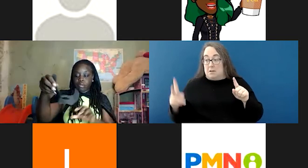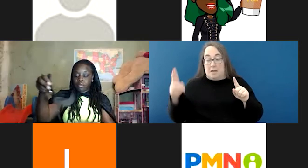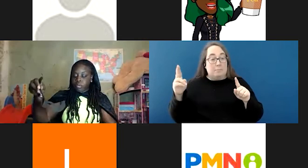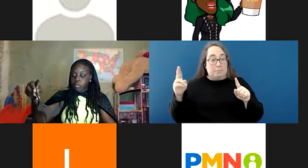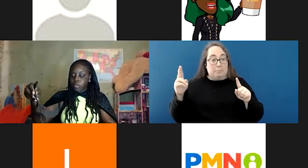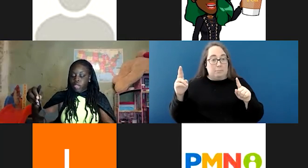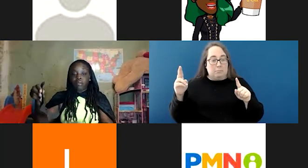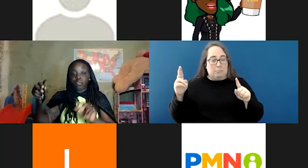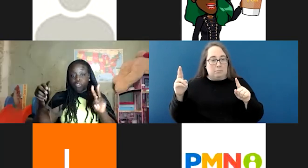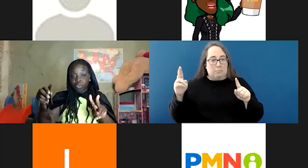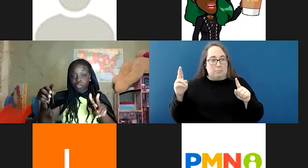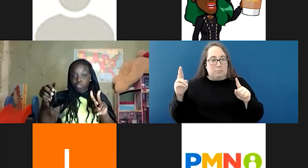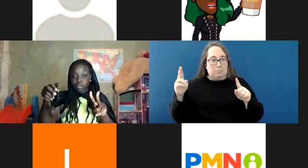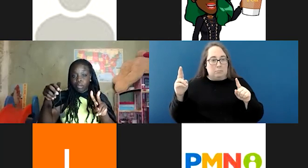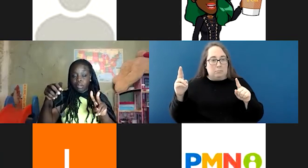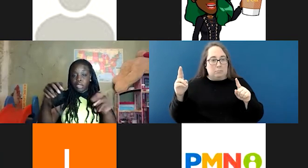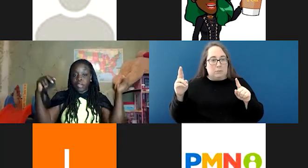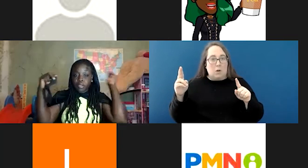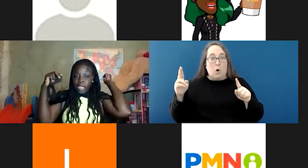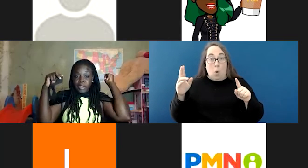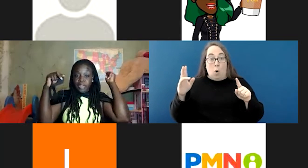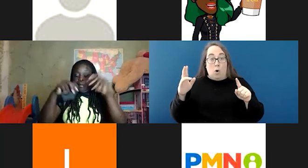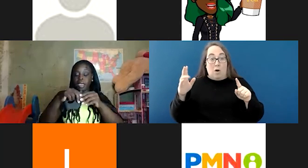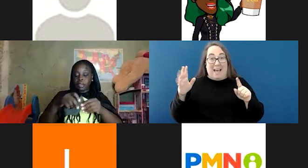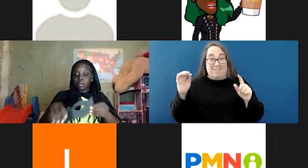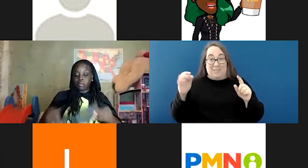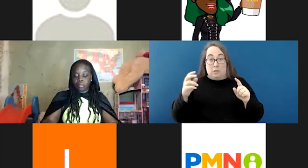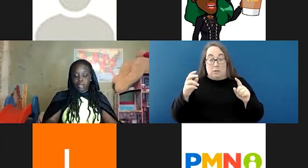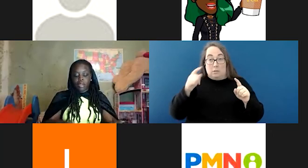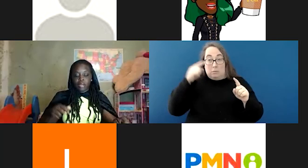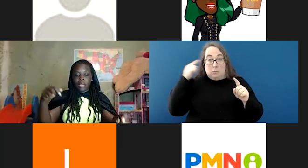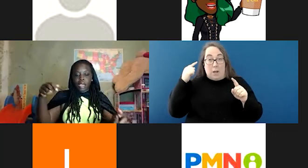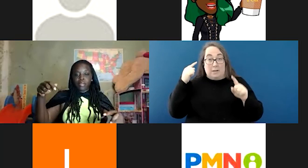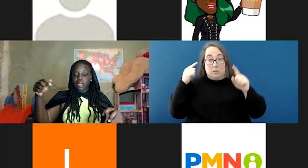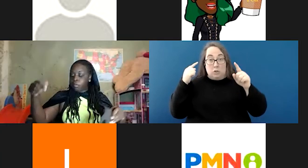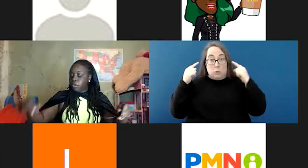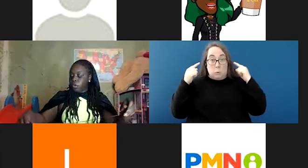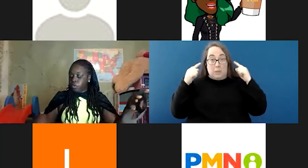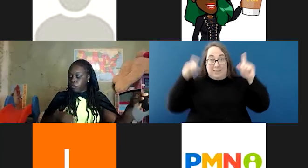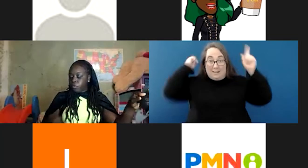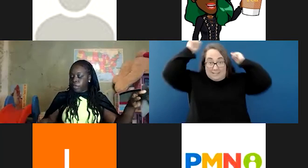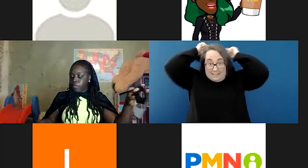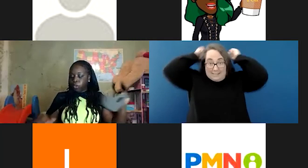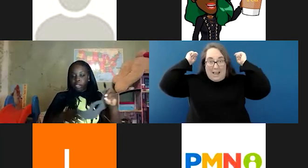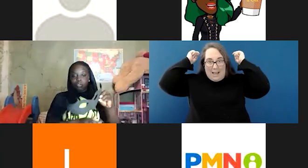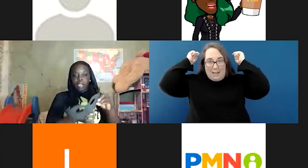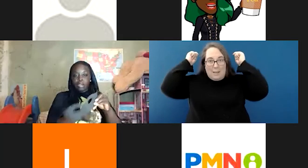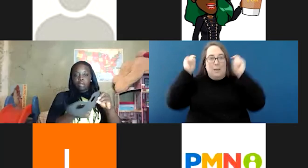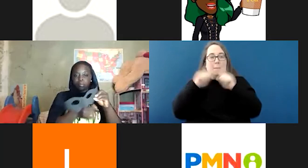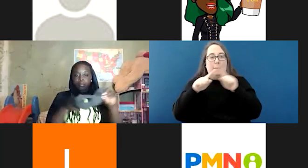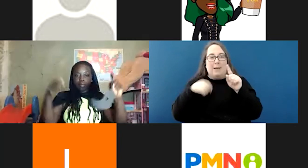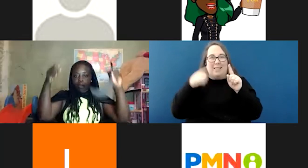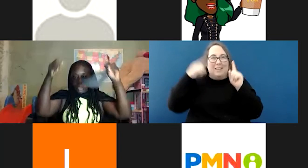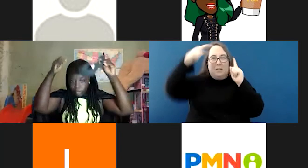just have two strings and then tie it in the back. I think I'm gonna go for the method where I can just